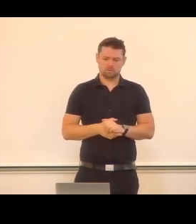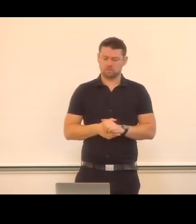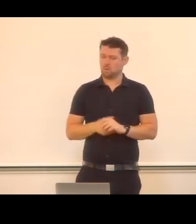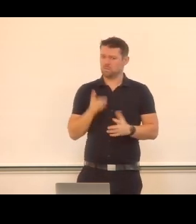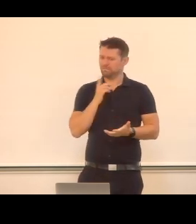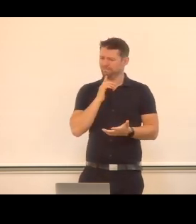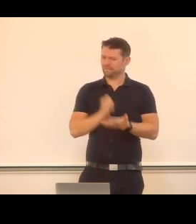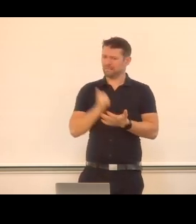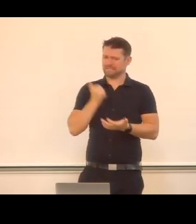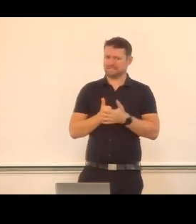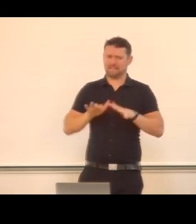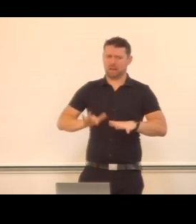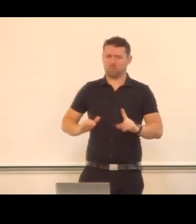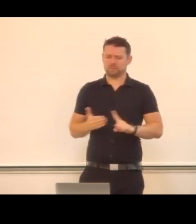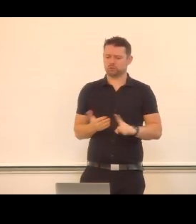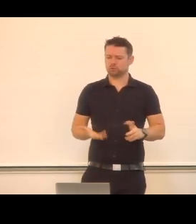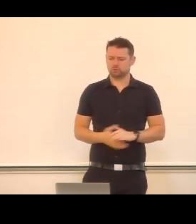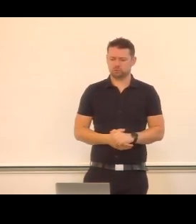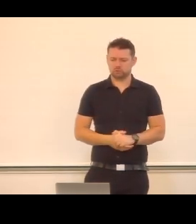from that perspective.